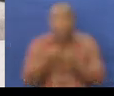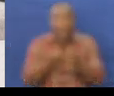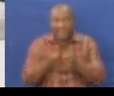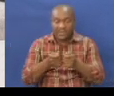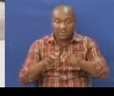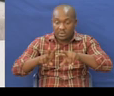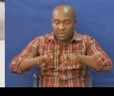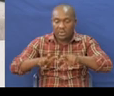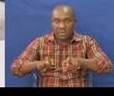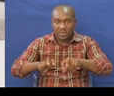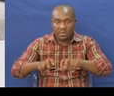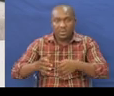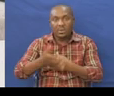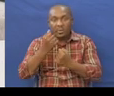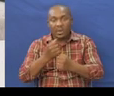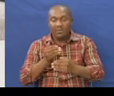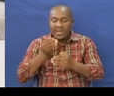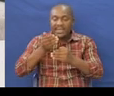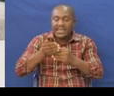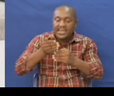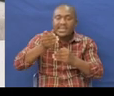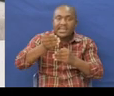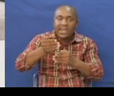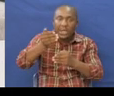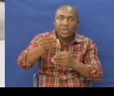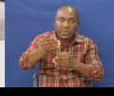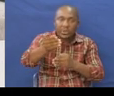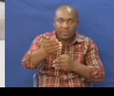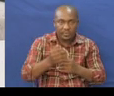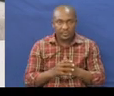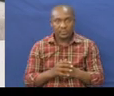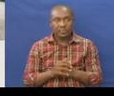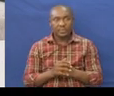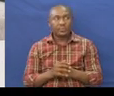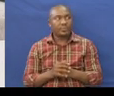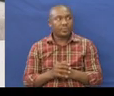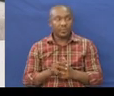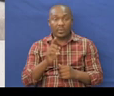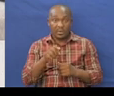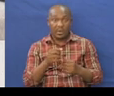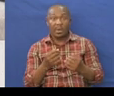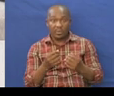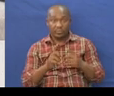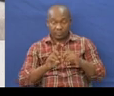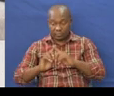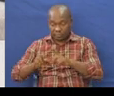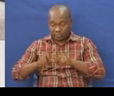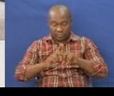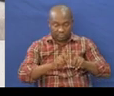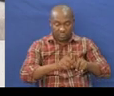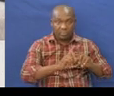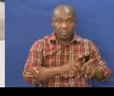stages included in conducting research. There are several stages,